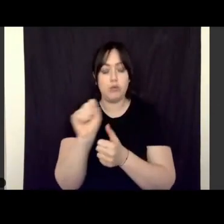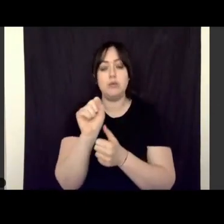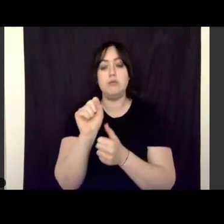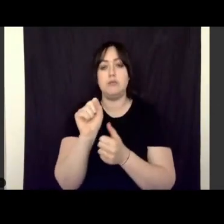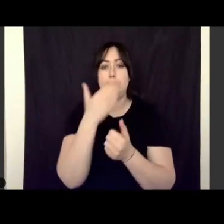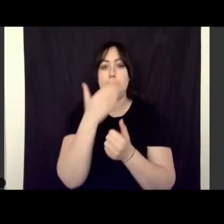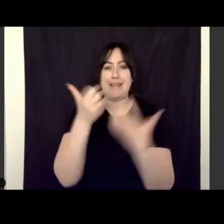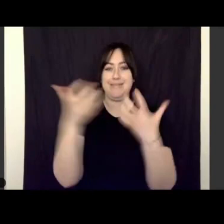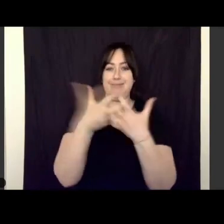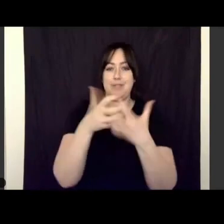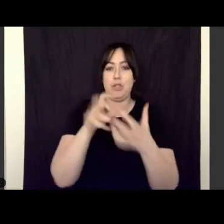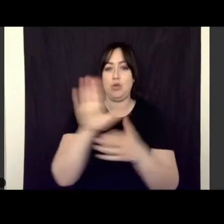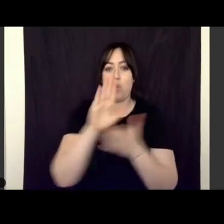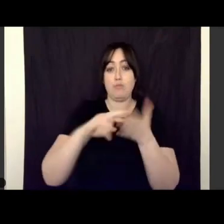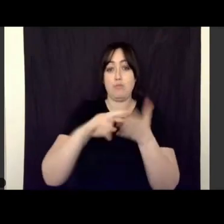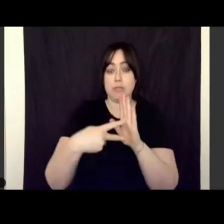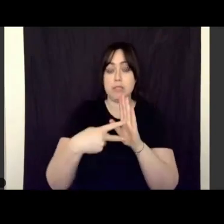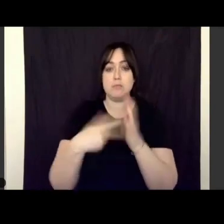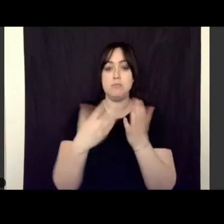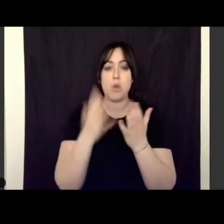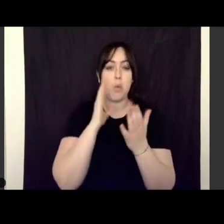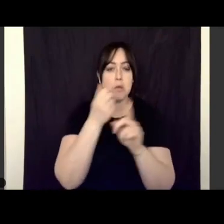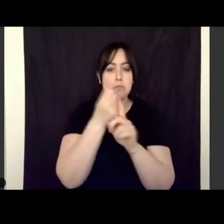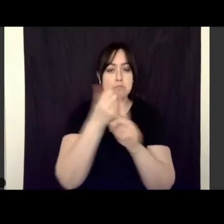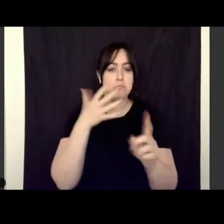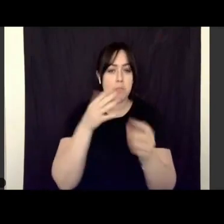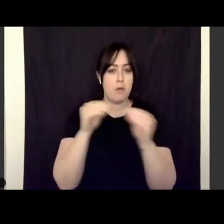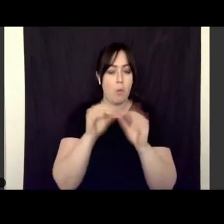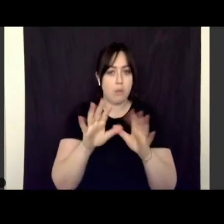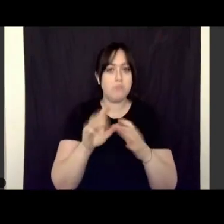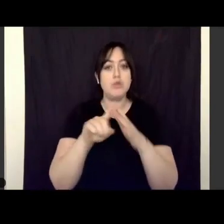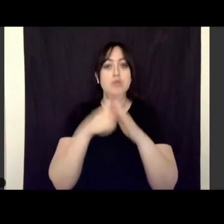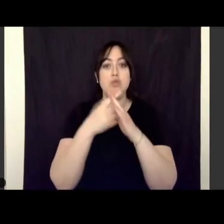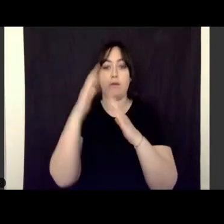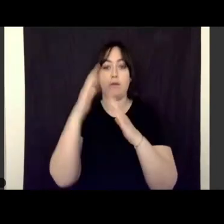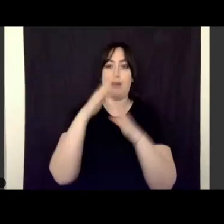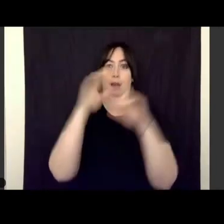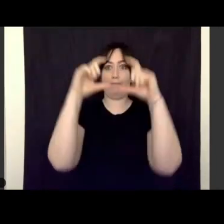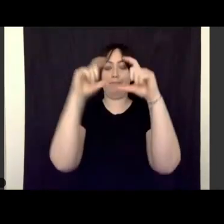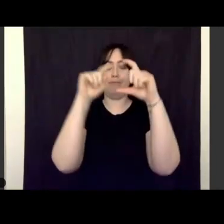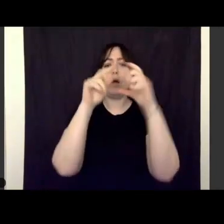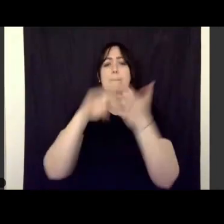second. But basically what happens is we start off with the purpose. What is